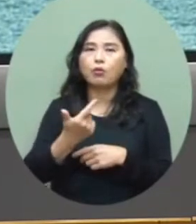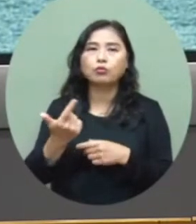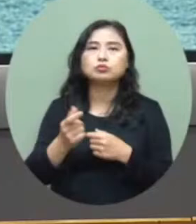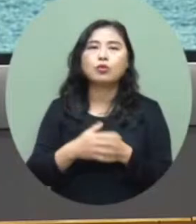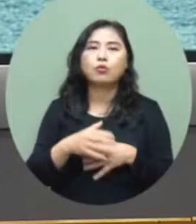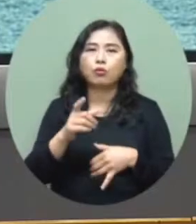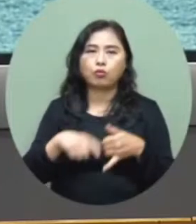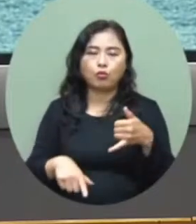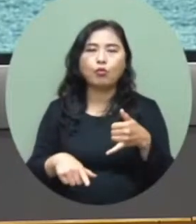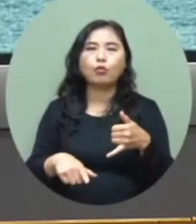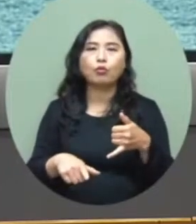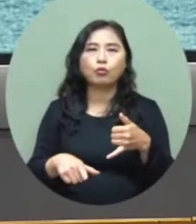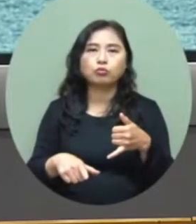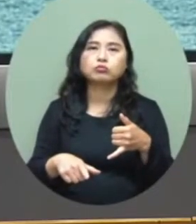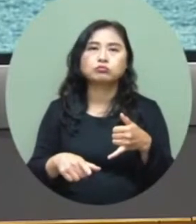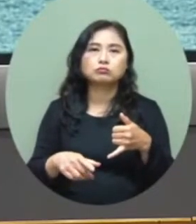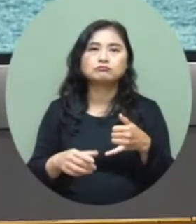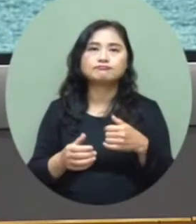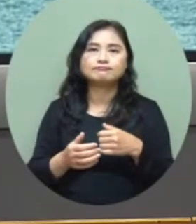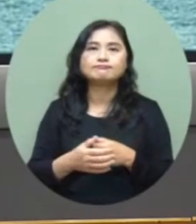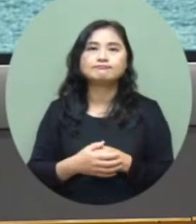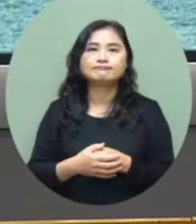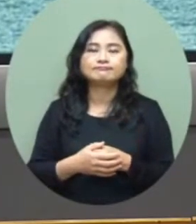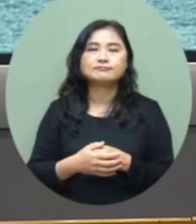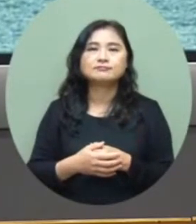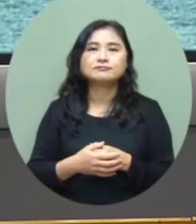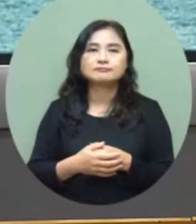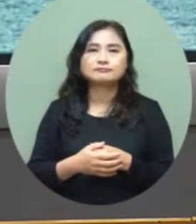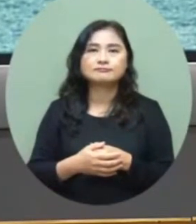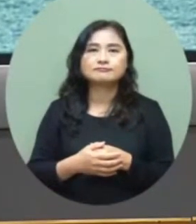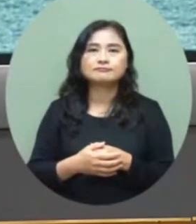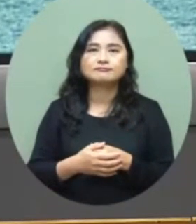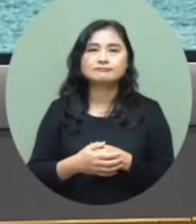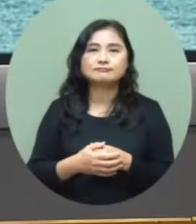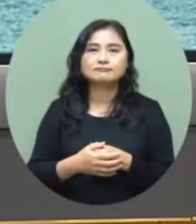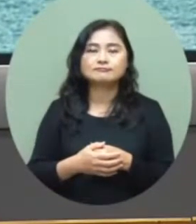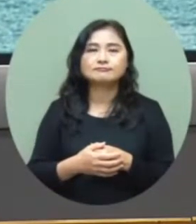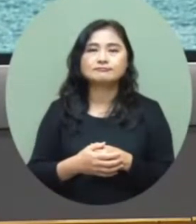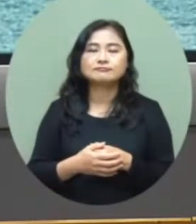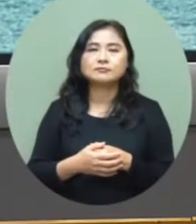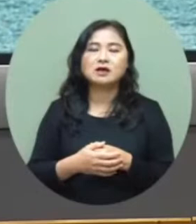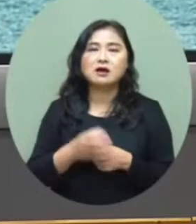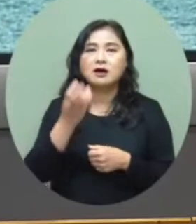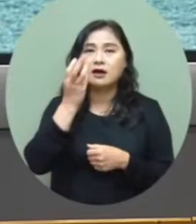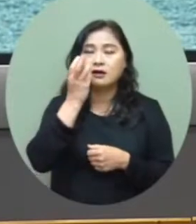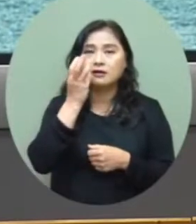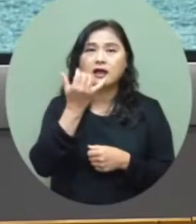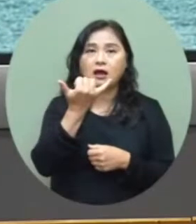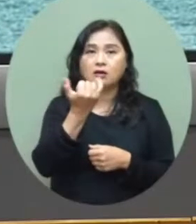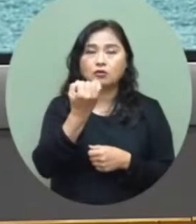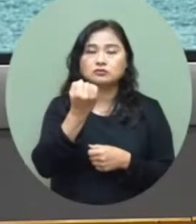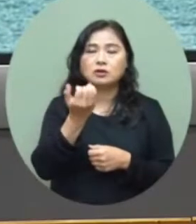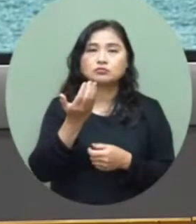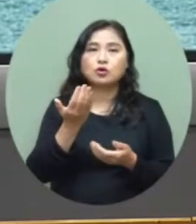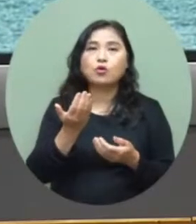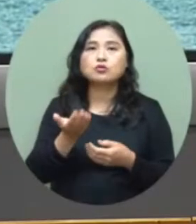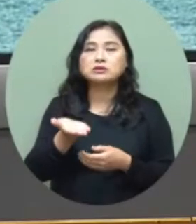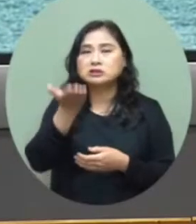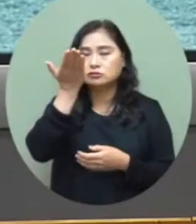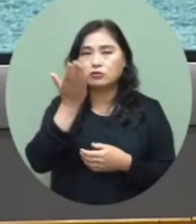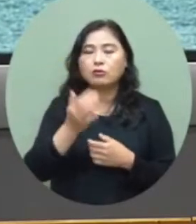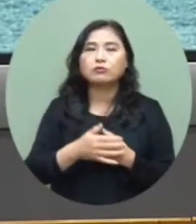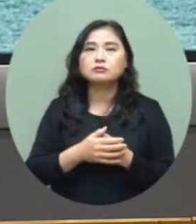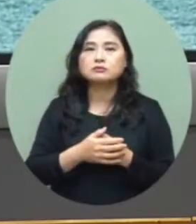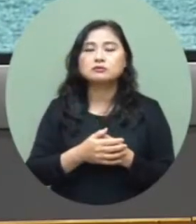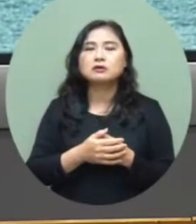around or near to 96% belong to 60 or above age group. So, and